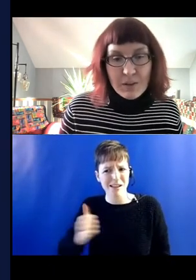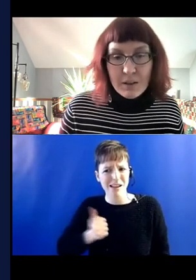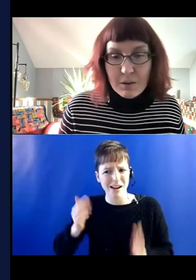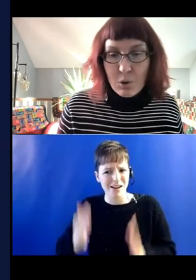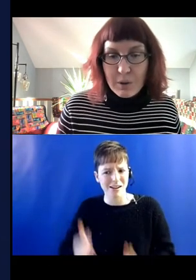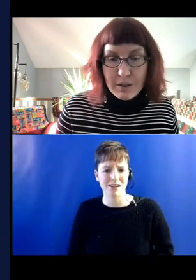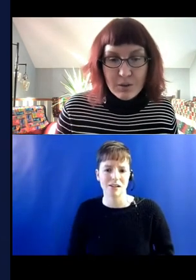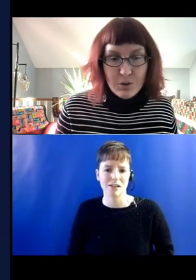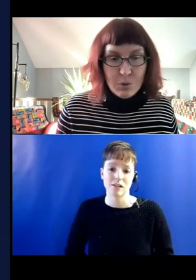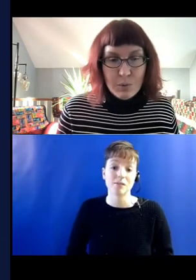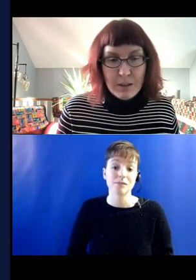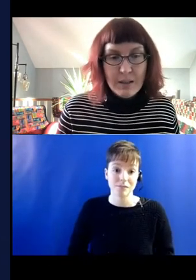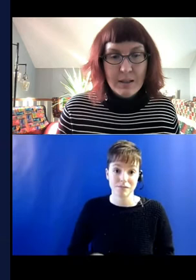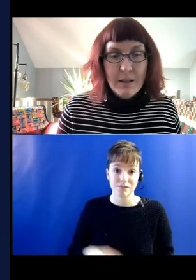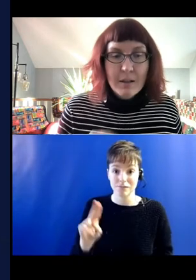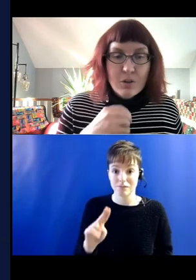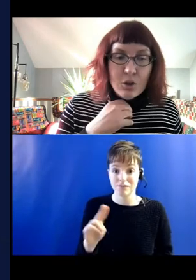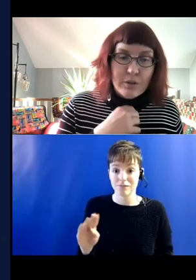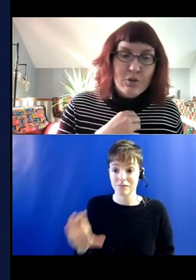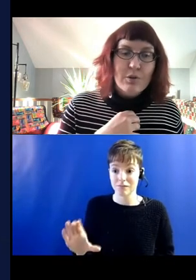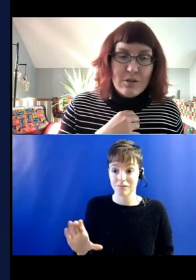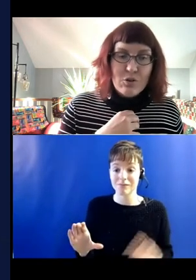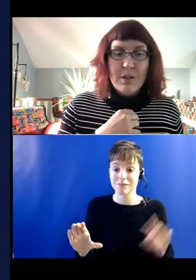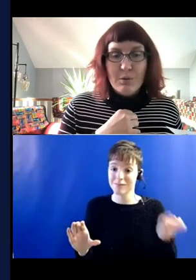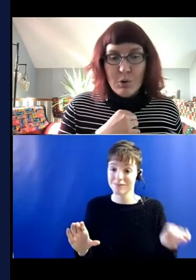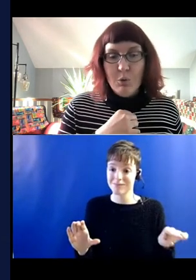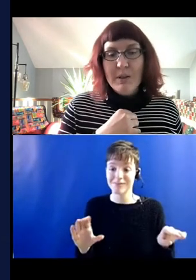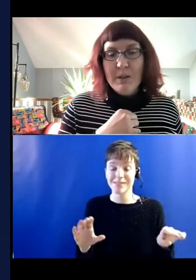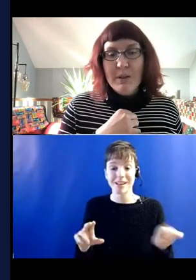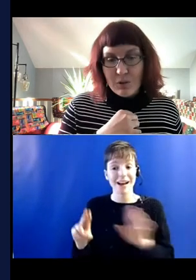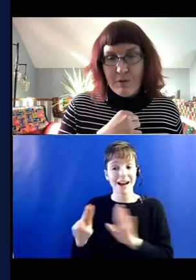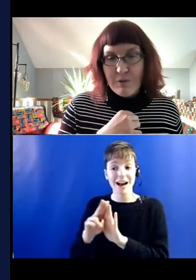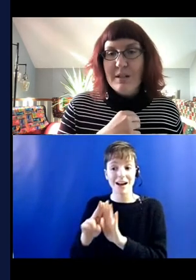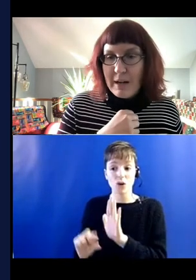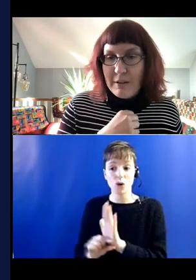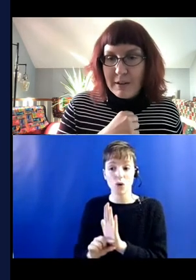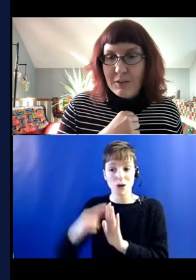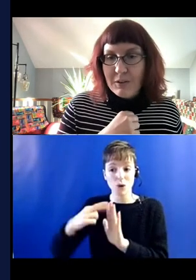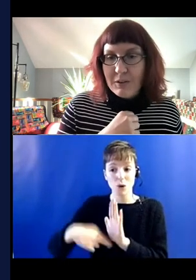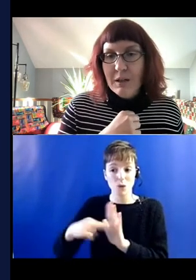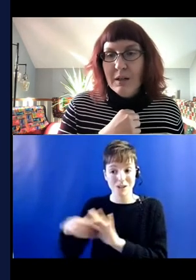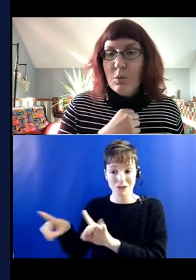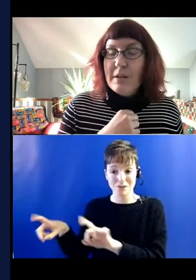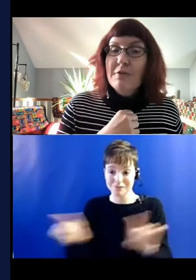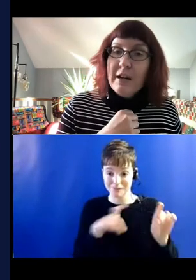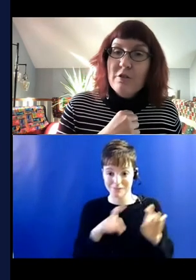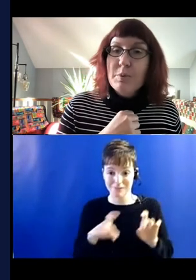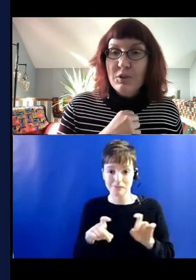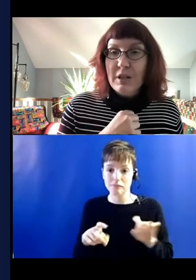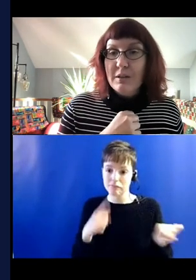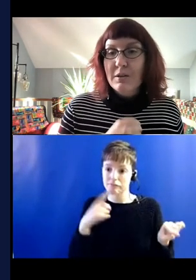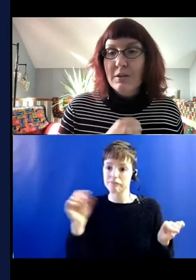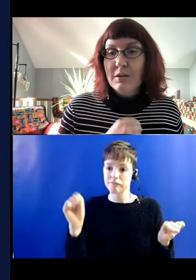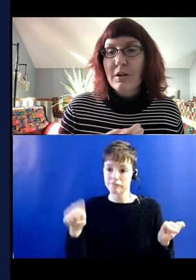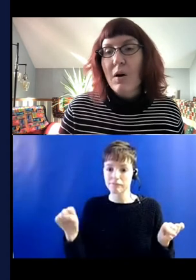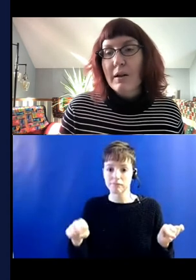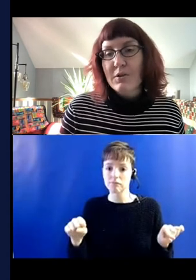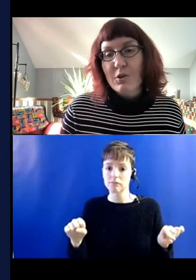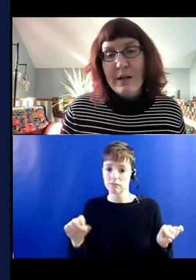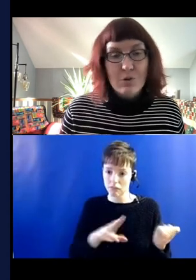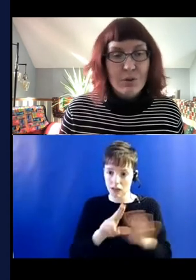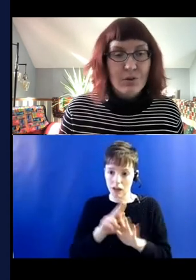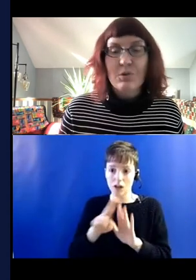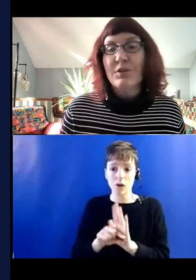UBC, according to the undergraduate enrollment survey demographics, 25% of